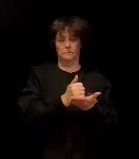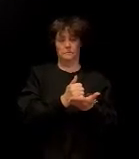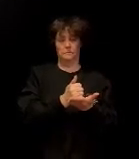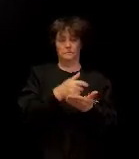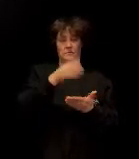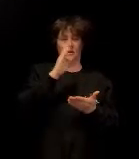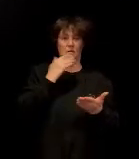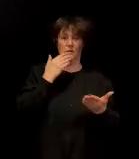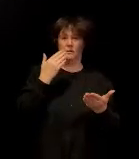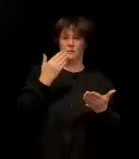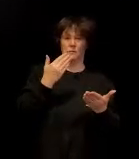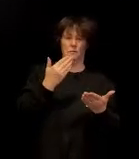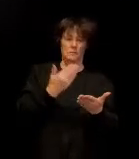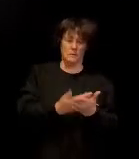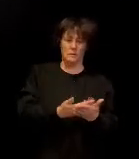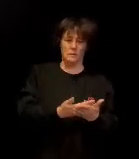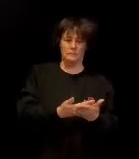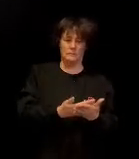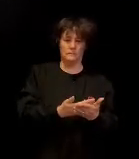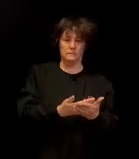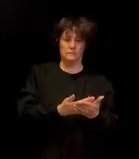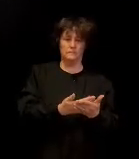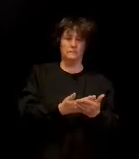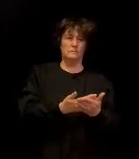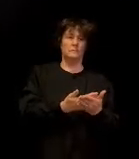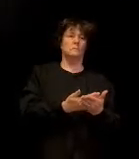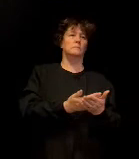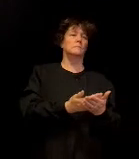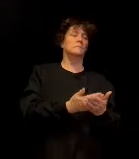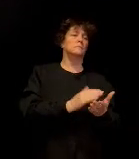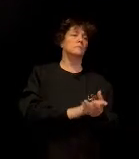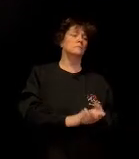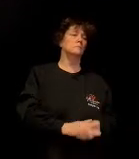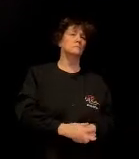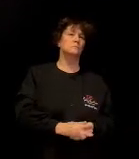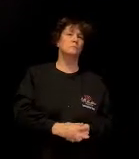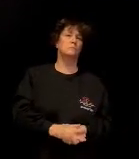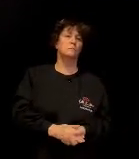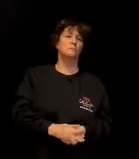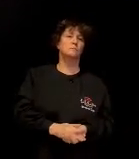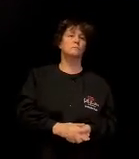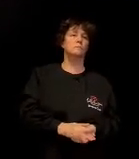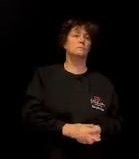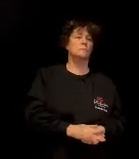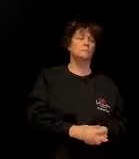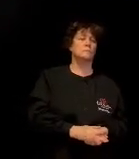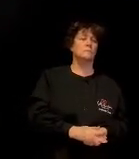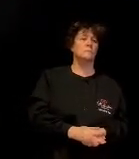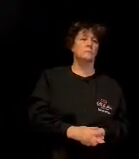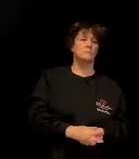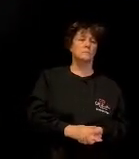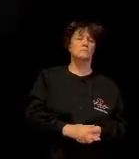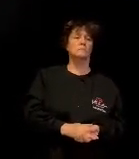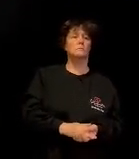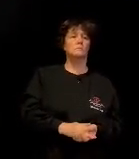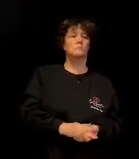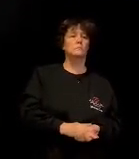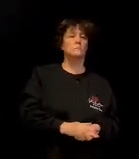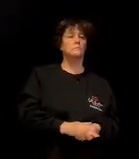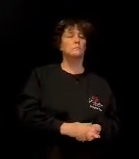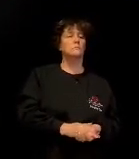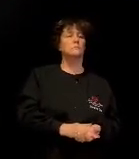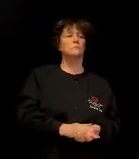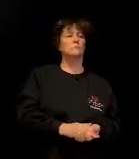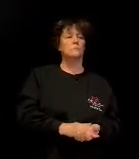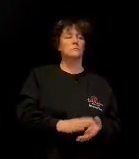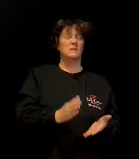God is so good. Hallelujah. going back a little bit,